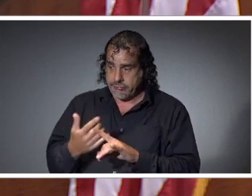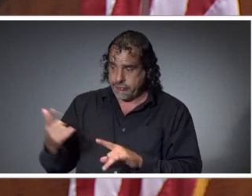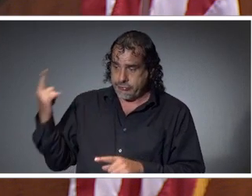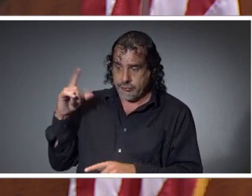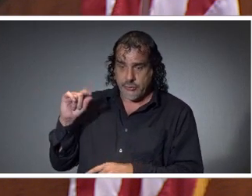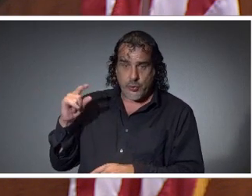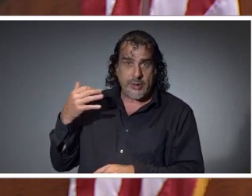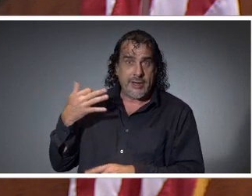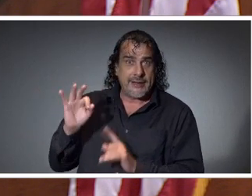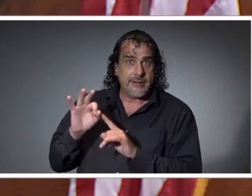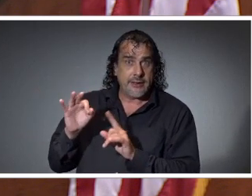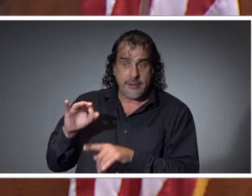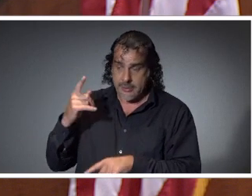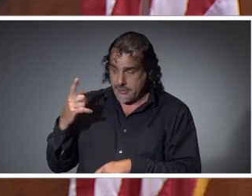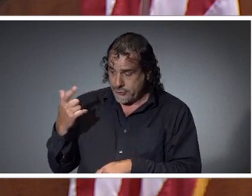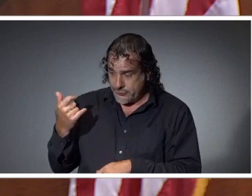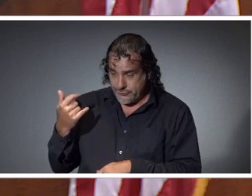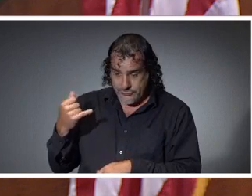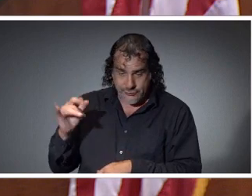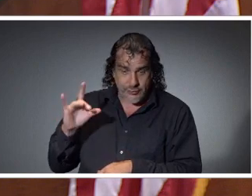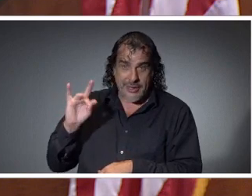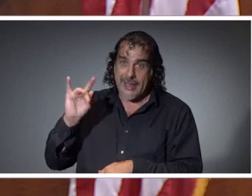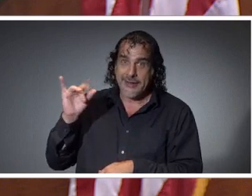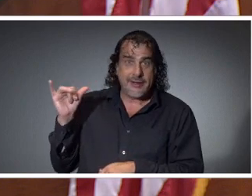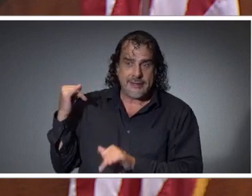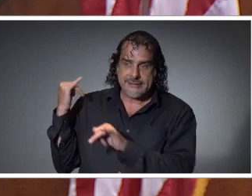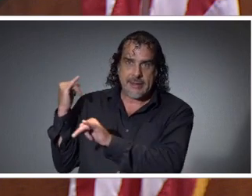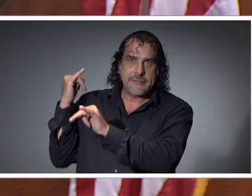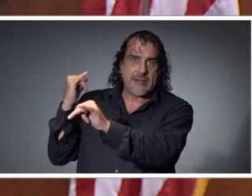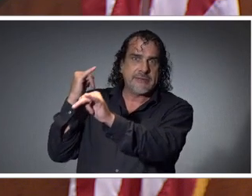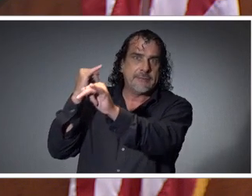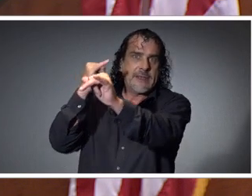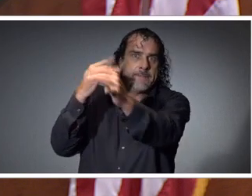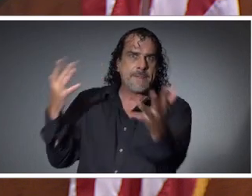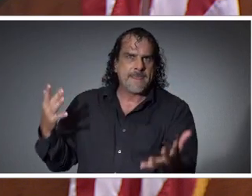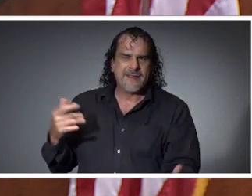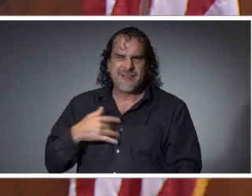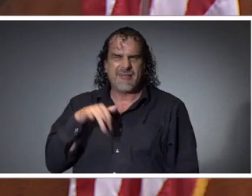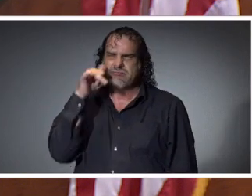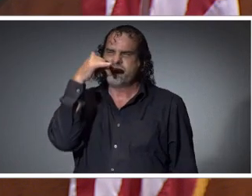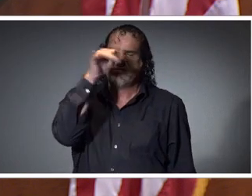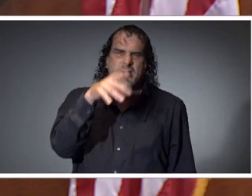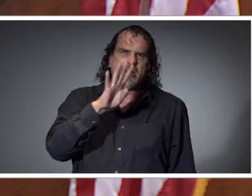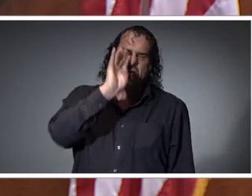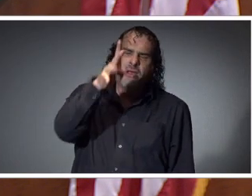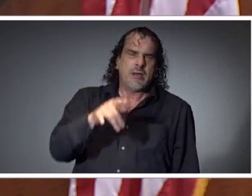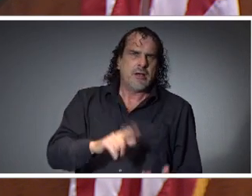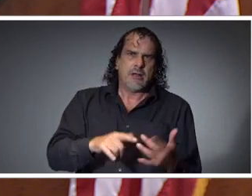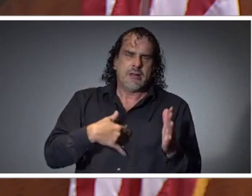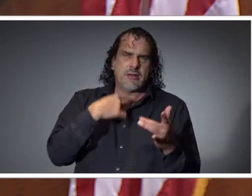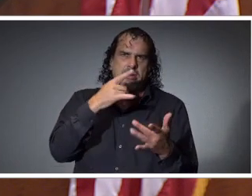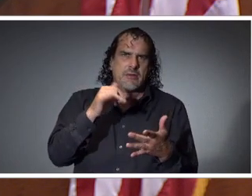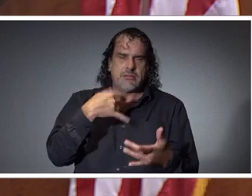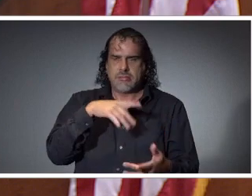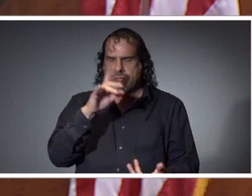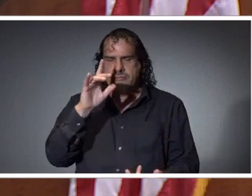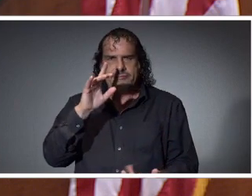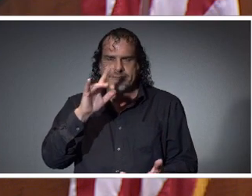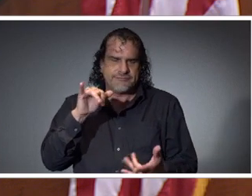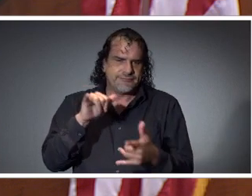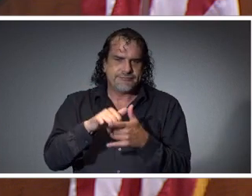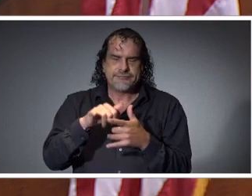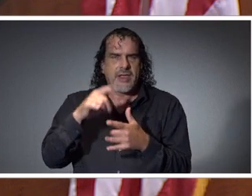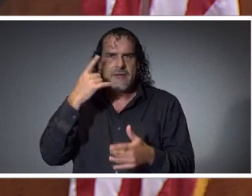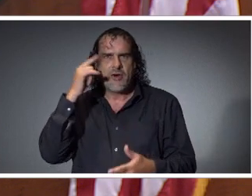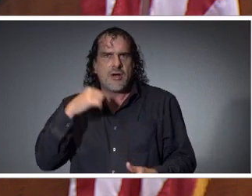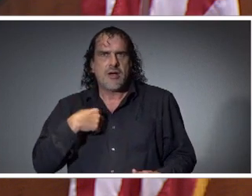2019, which is the same as it was in July of 2018. And so it's a ludicrous statement, and I think, look, it's a tough time for